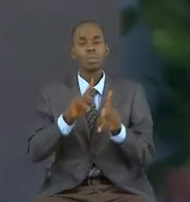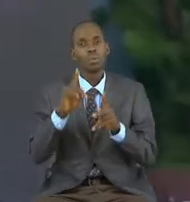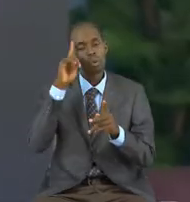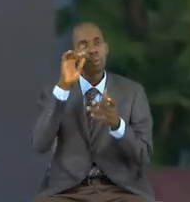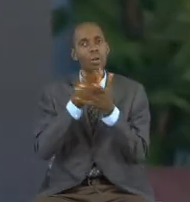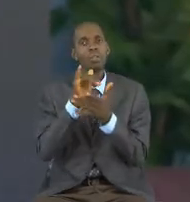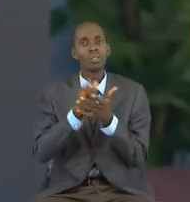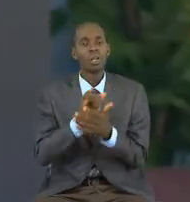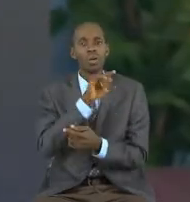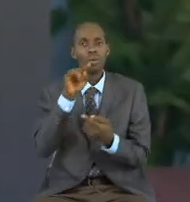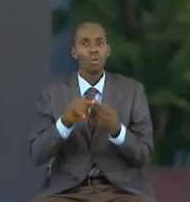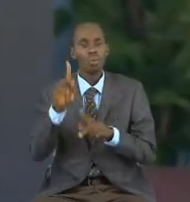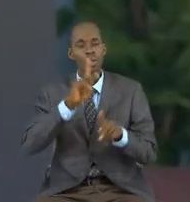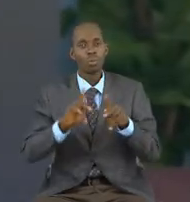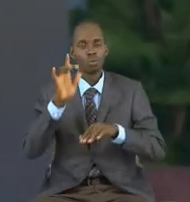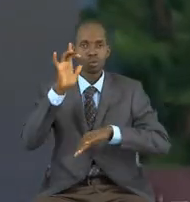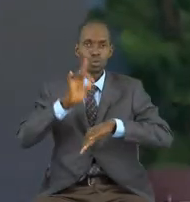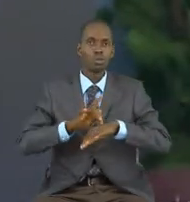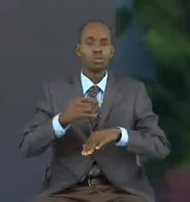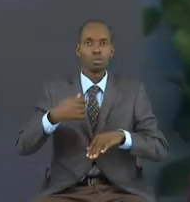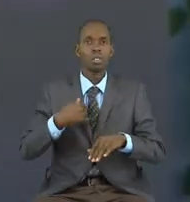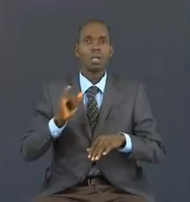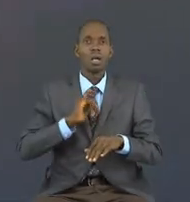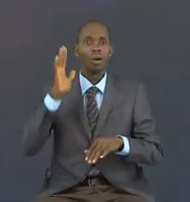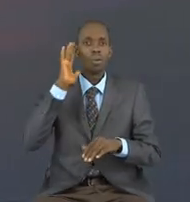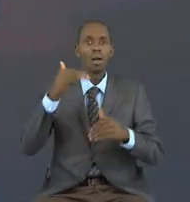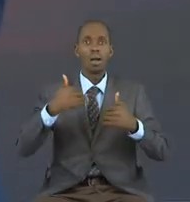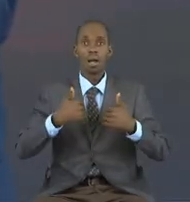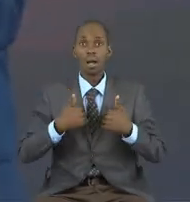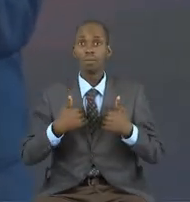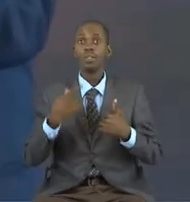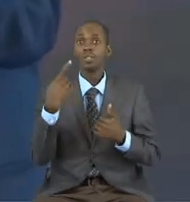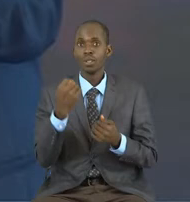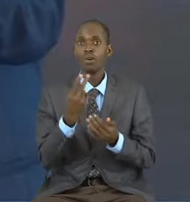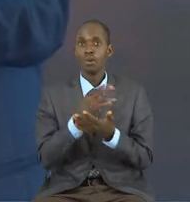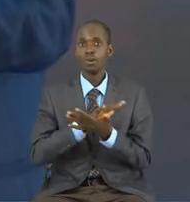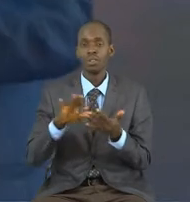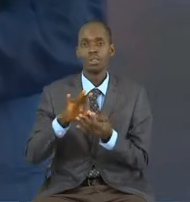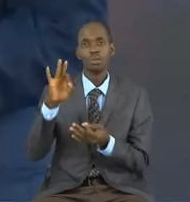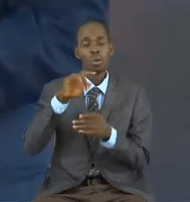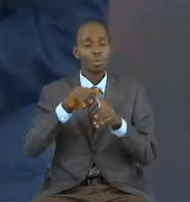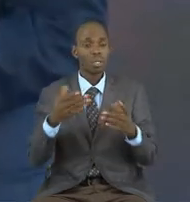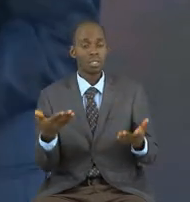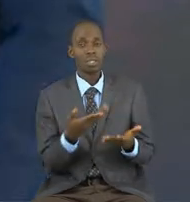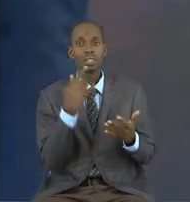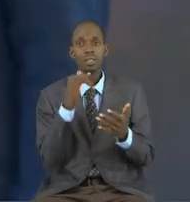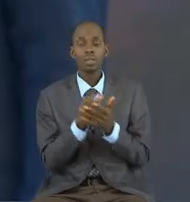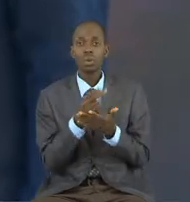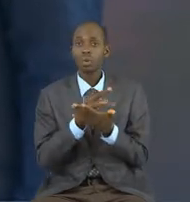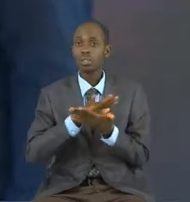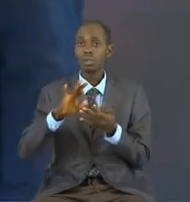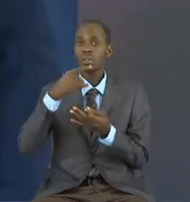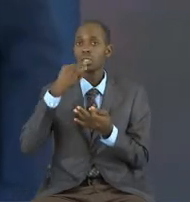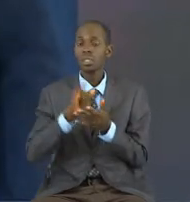the Holy Ghost. That's not what he's saying here. Already the Holy Ghost said, separate them unto me for the